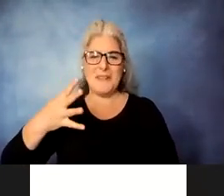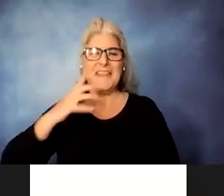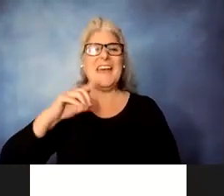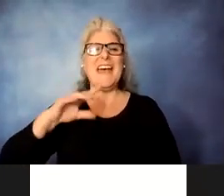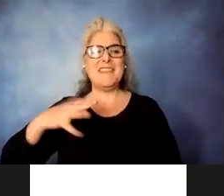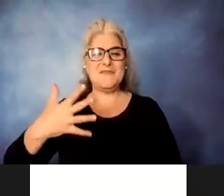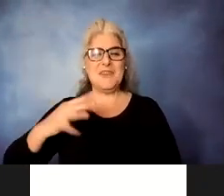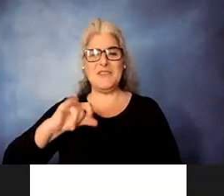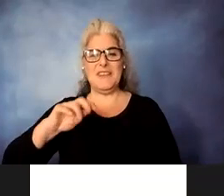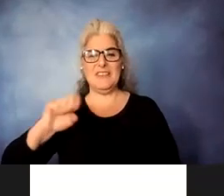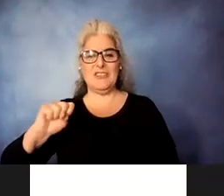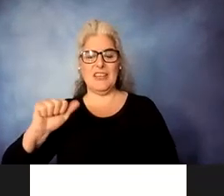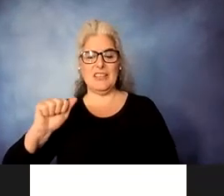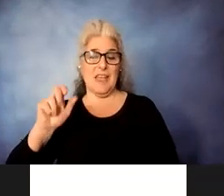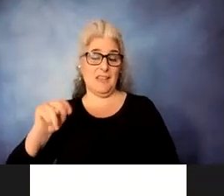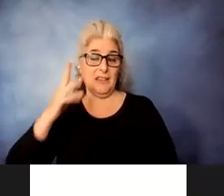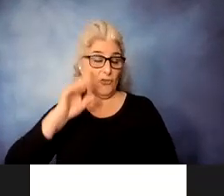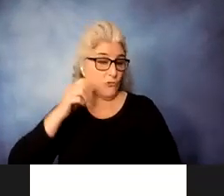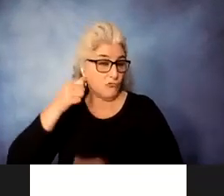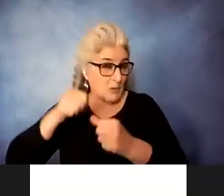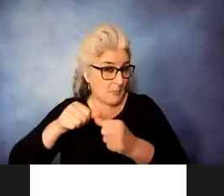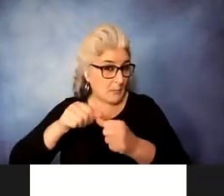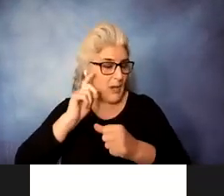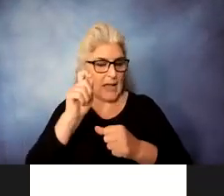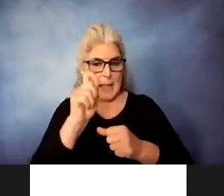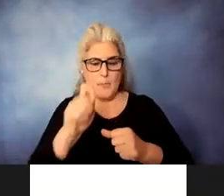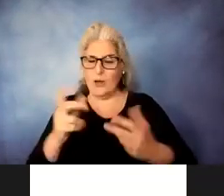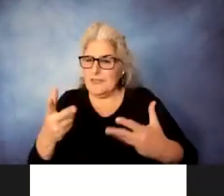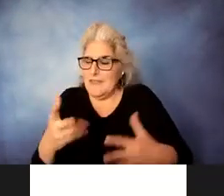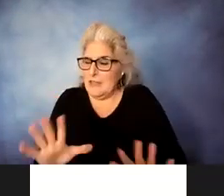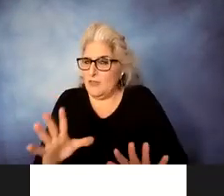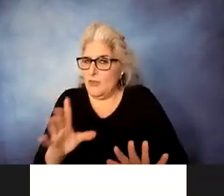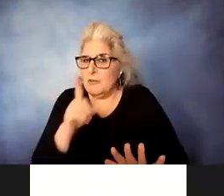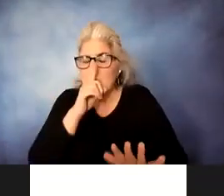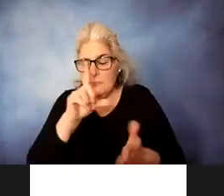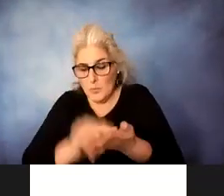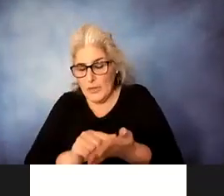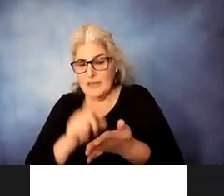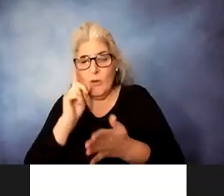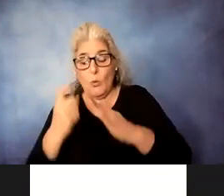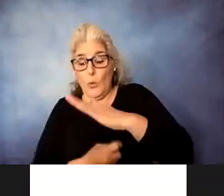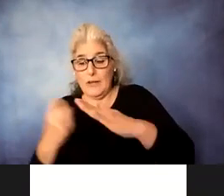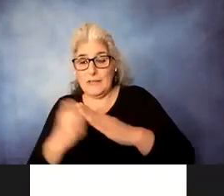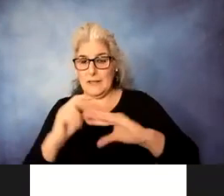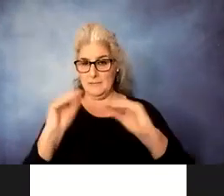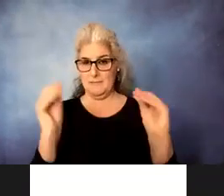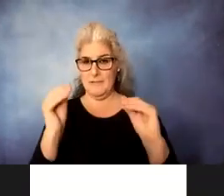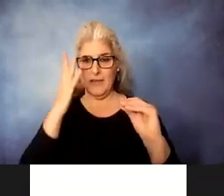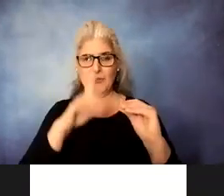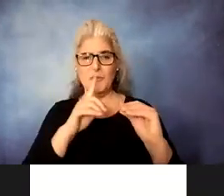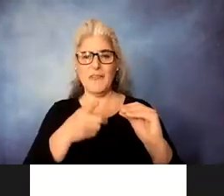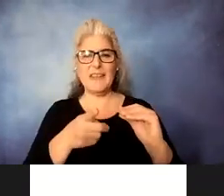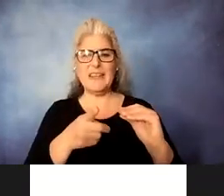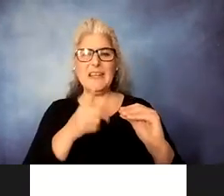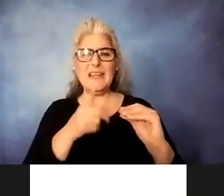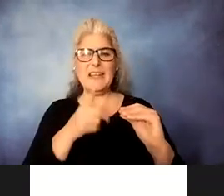the ballot. It doesn't print or scan it. When it marks the selections on the ballot, you can see that the BMD doesn't make a perfect oval.